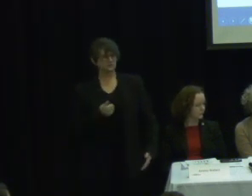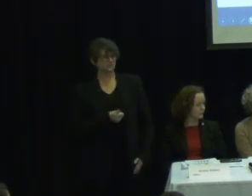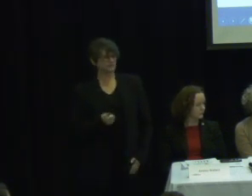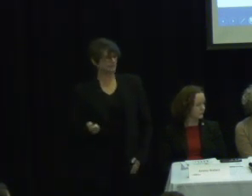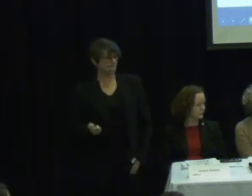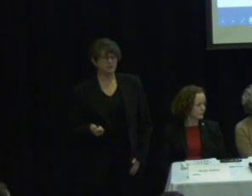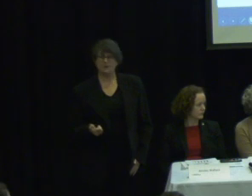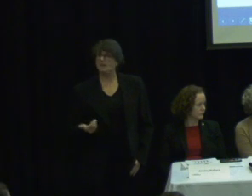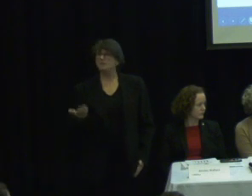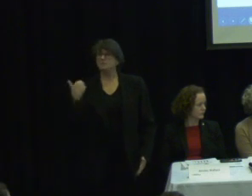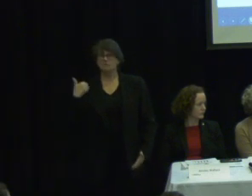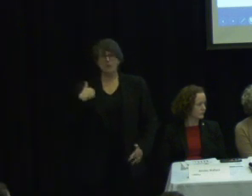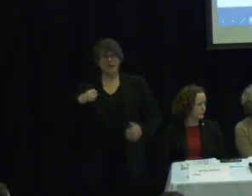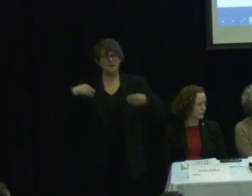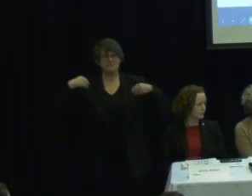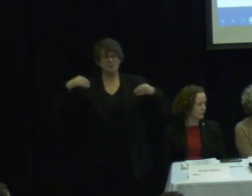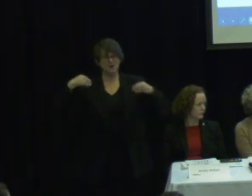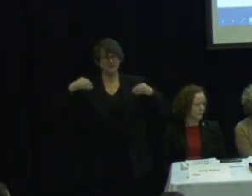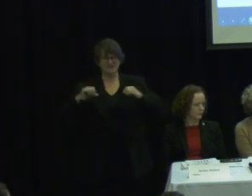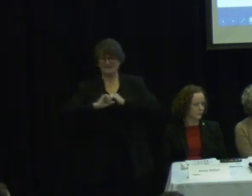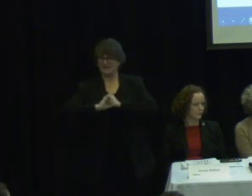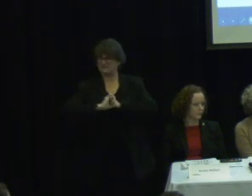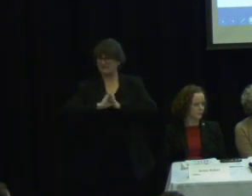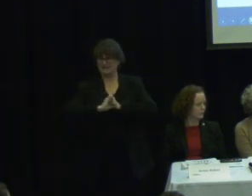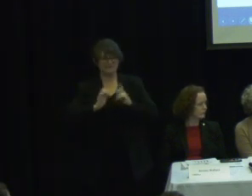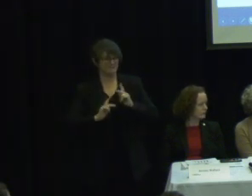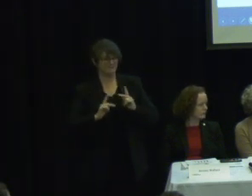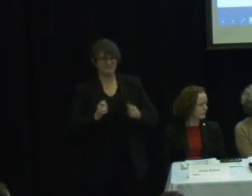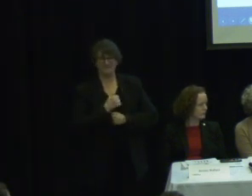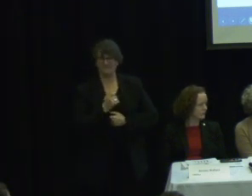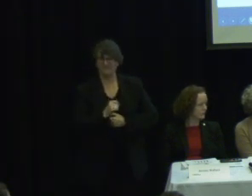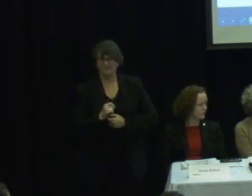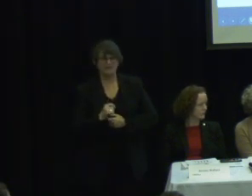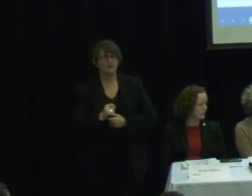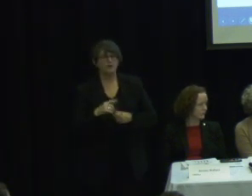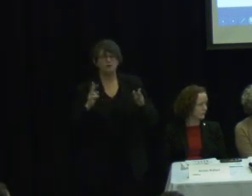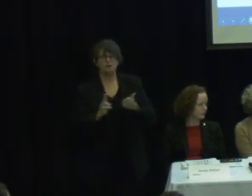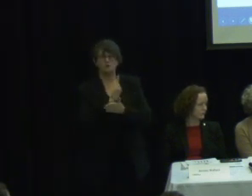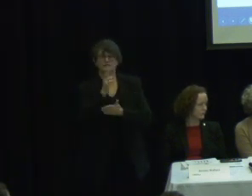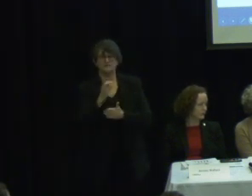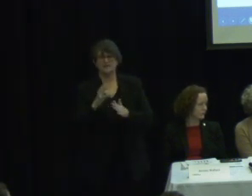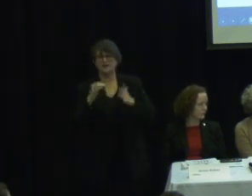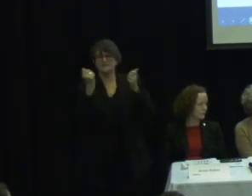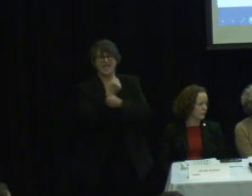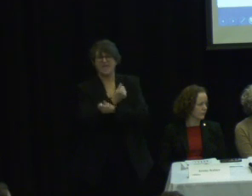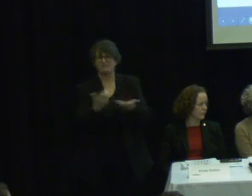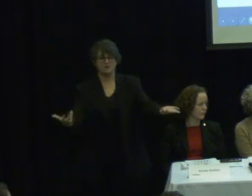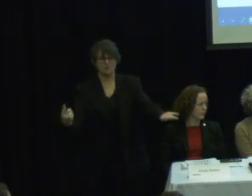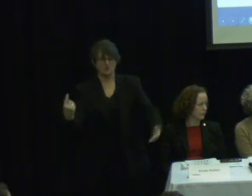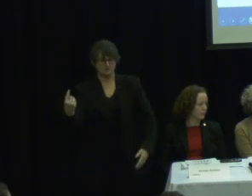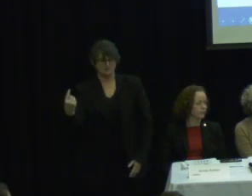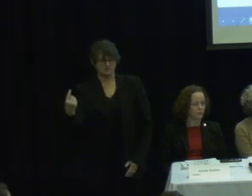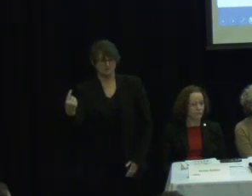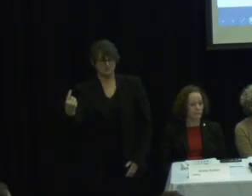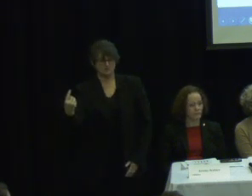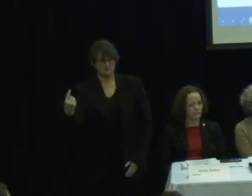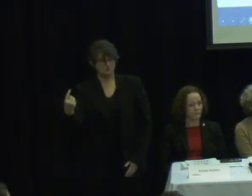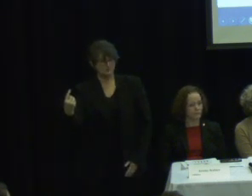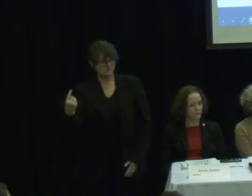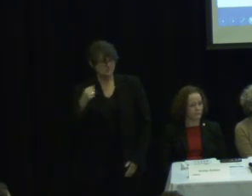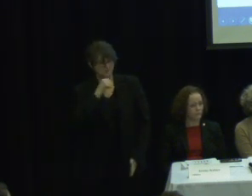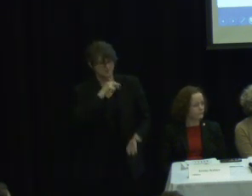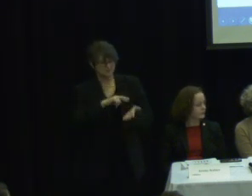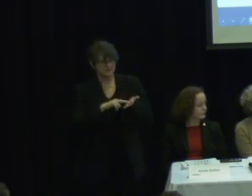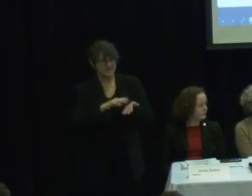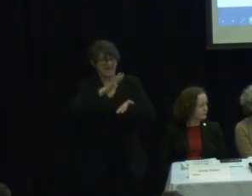people really intuitively loved. It was the University of Everyone. It's not an academic excellence message,